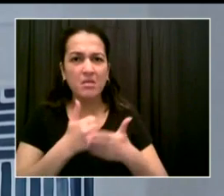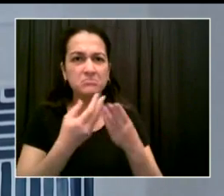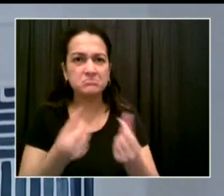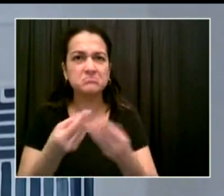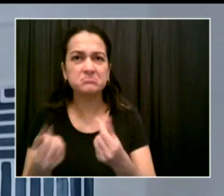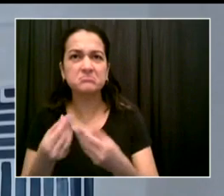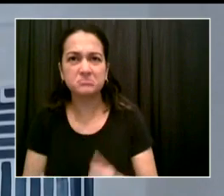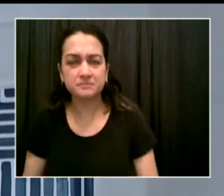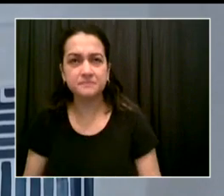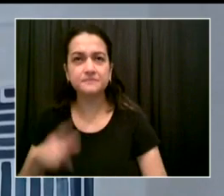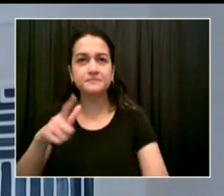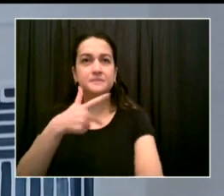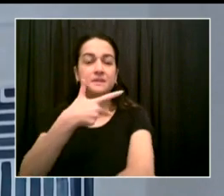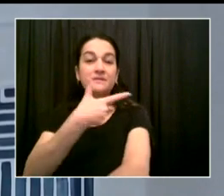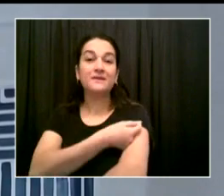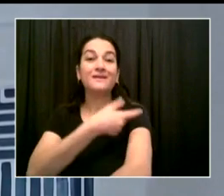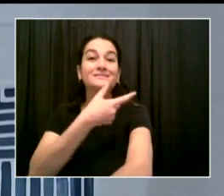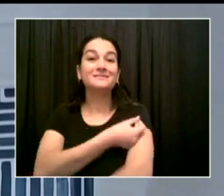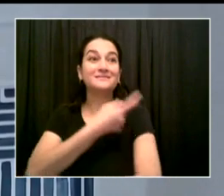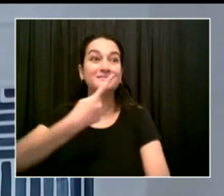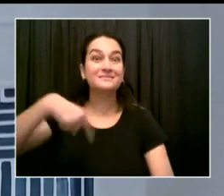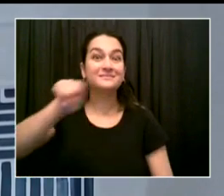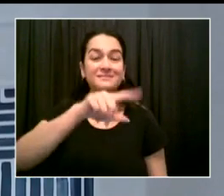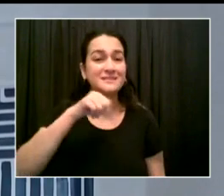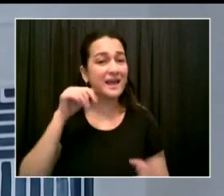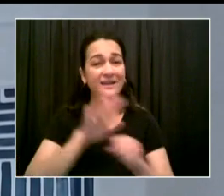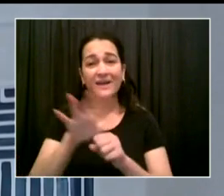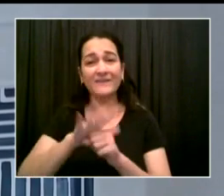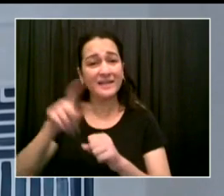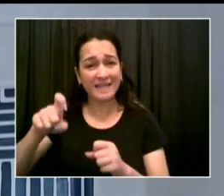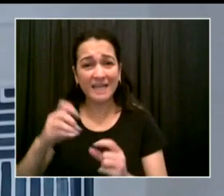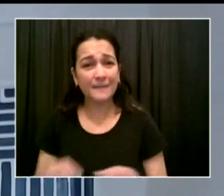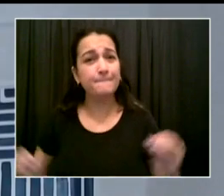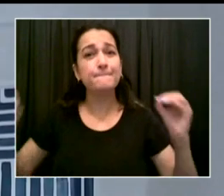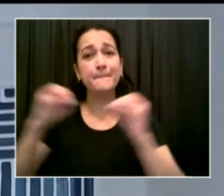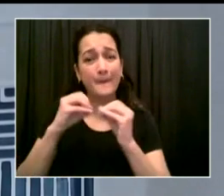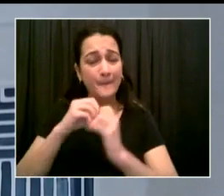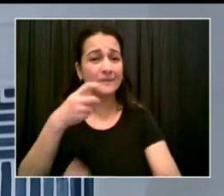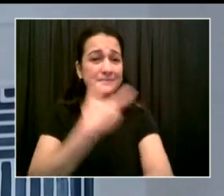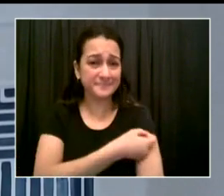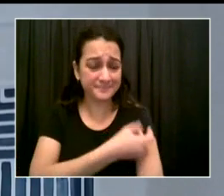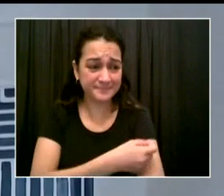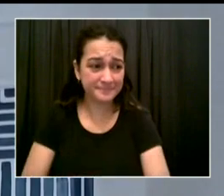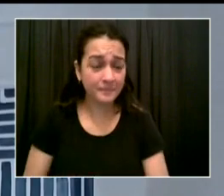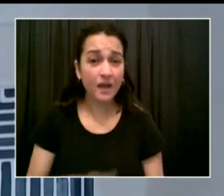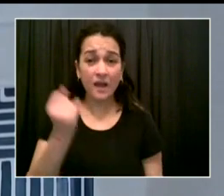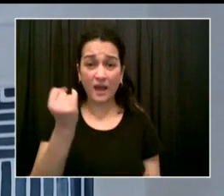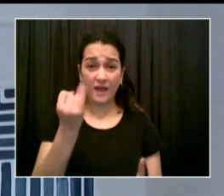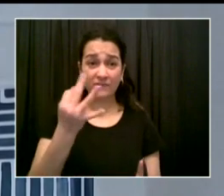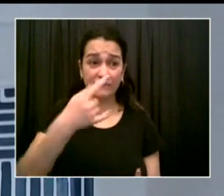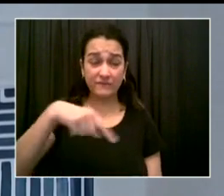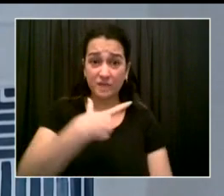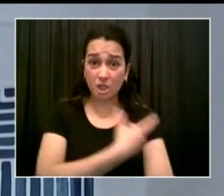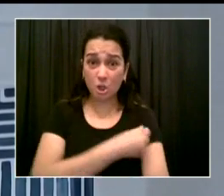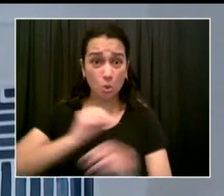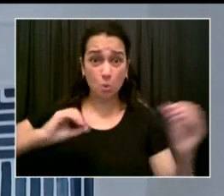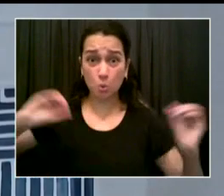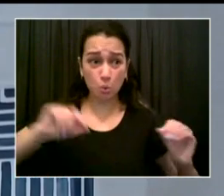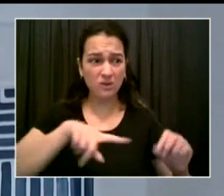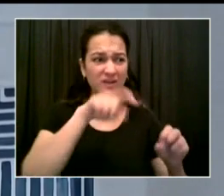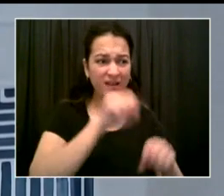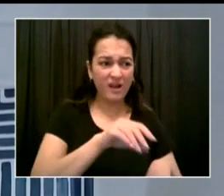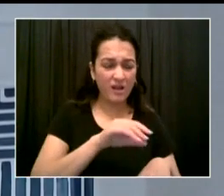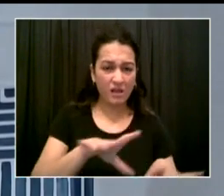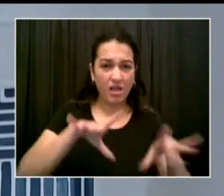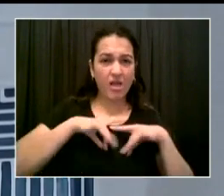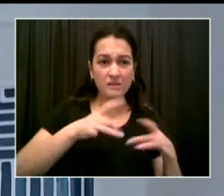public hospitals have both a moral and public health imperative to employees and patients to ensure a safe environment. A policy